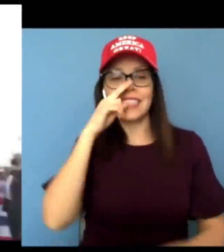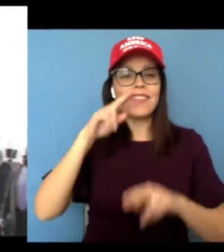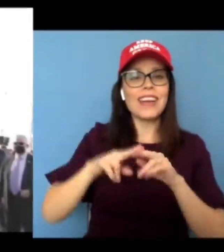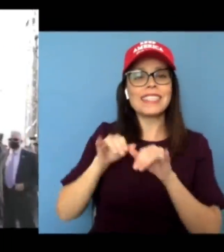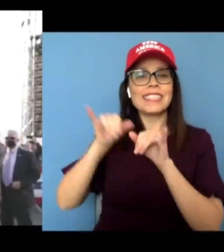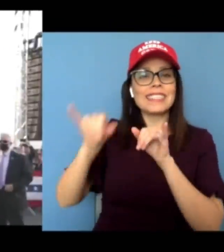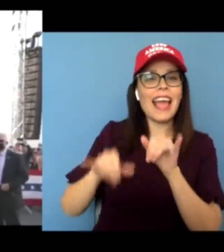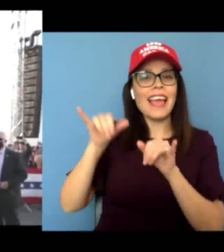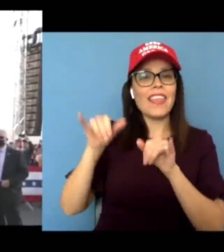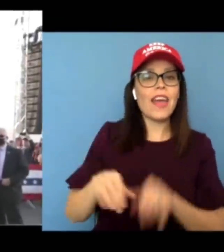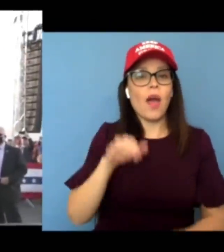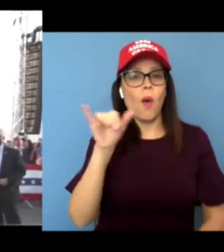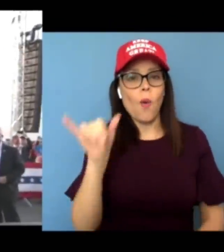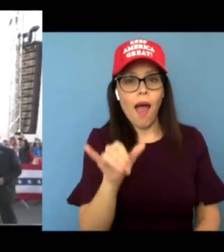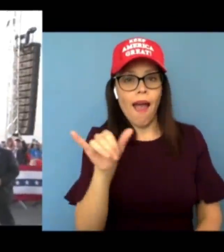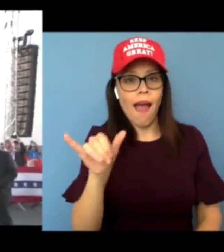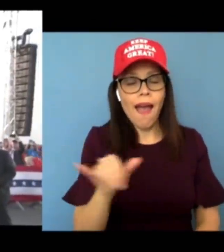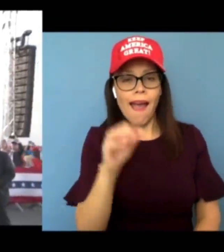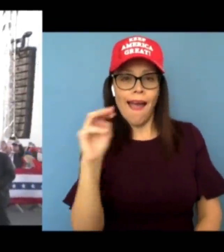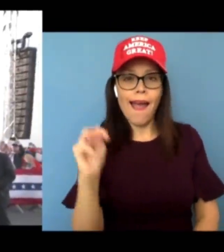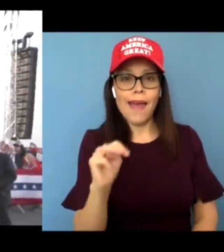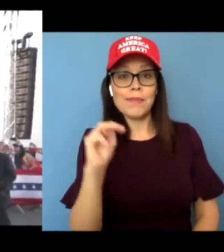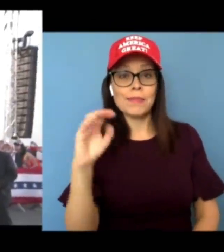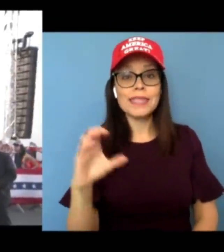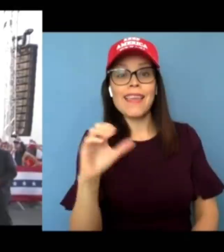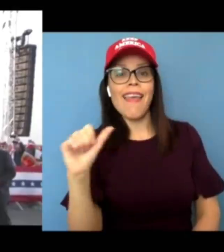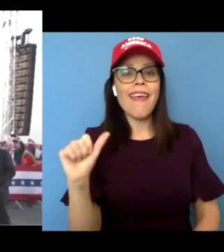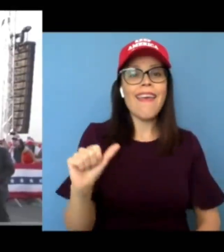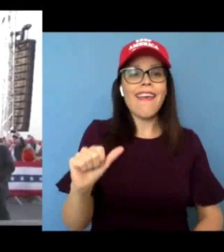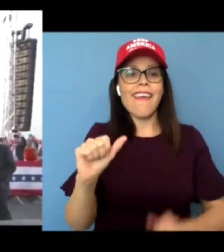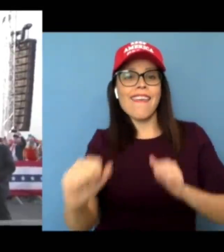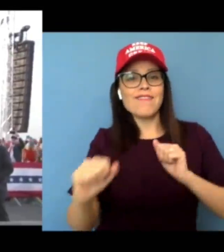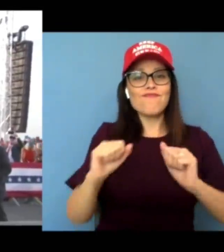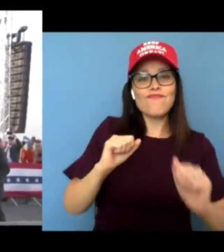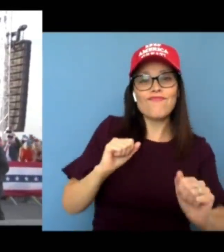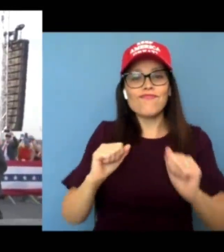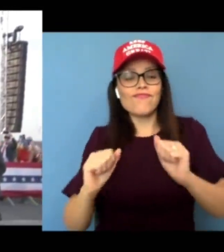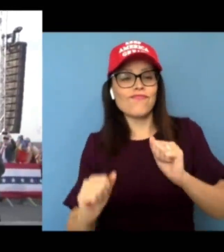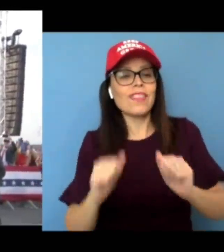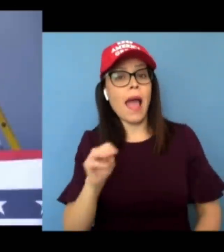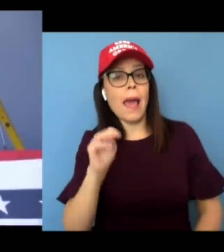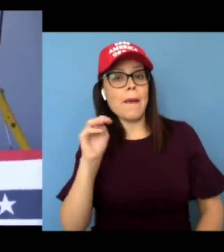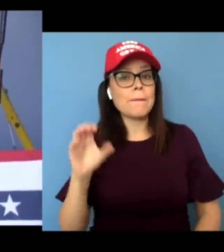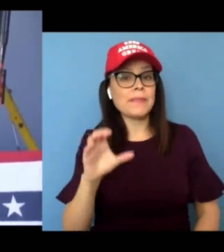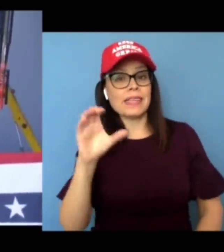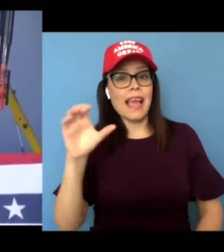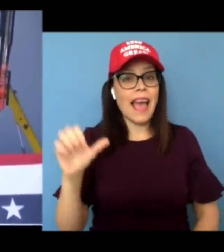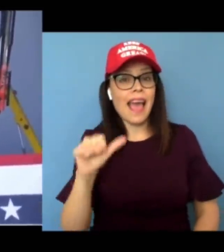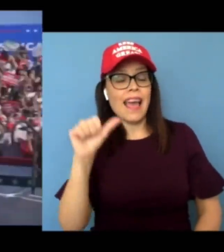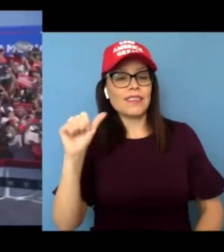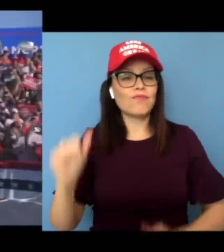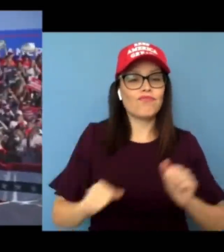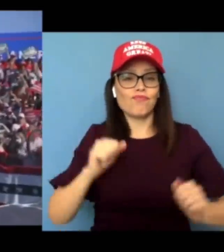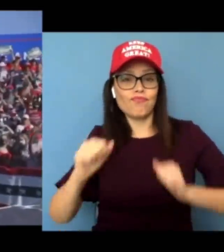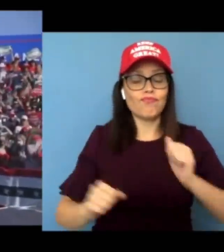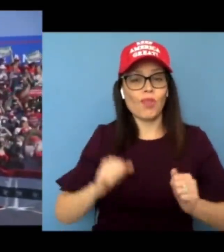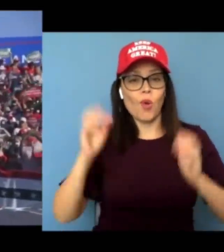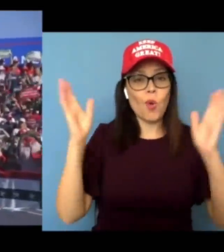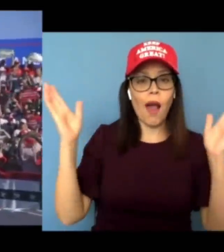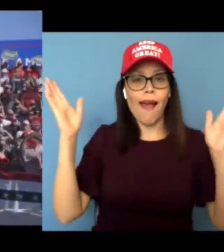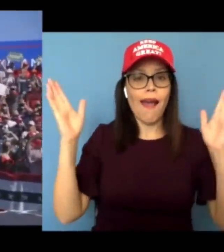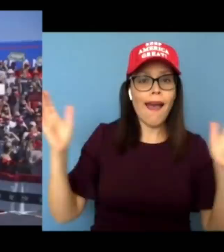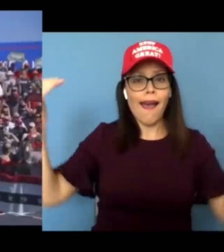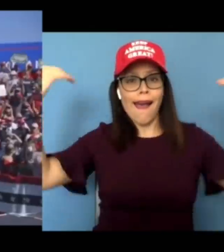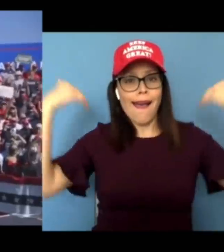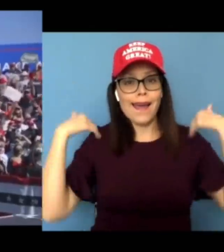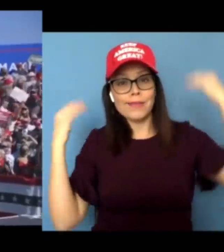That's Heather, wearing a MAGA hat, signing along to Trump's signature song, YMCA, for this tribute video.